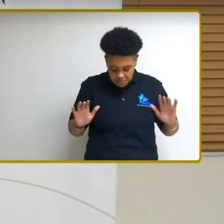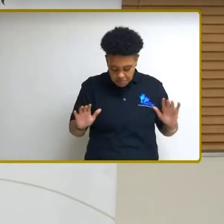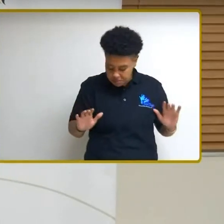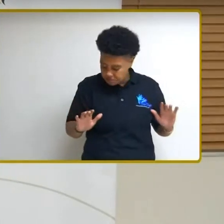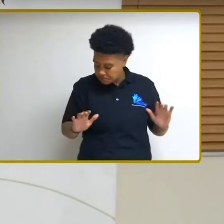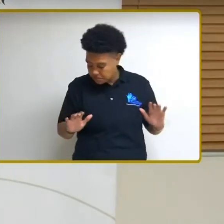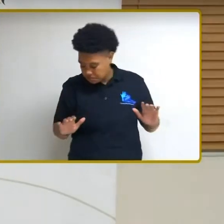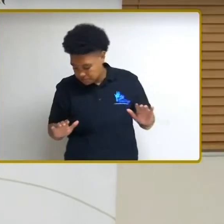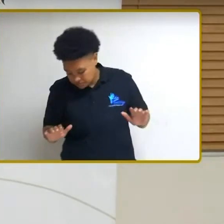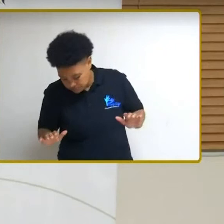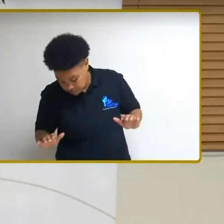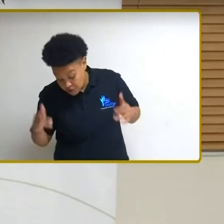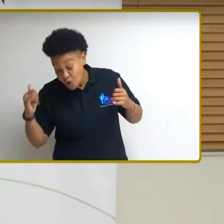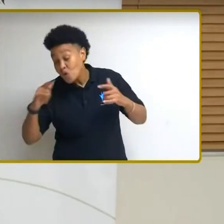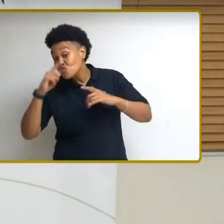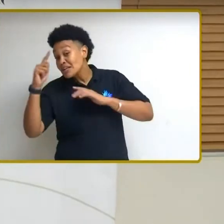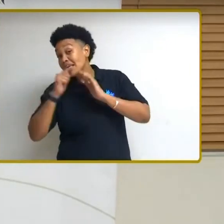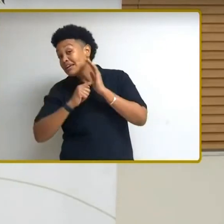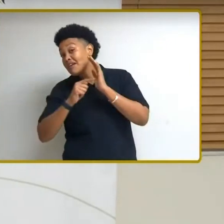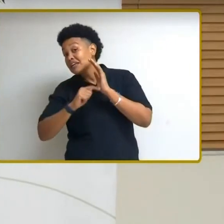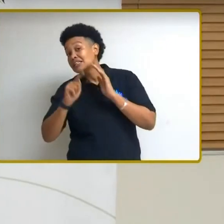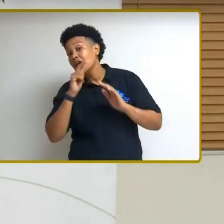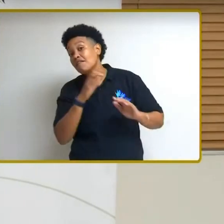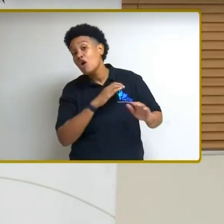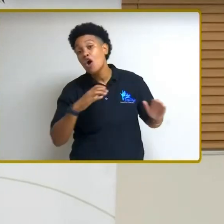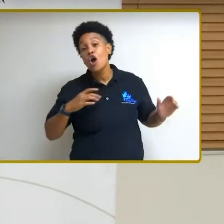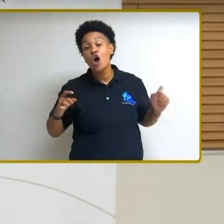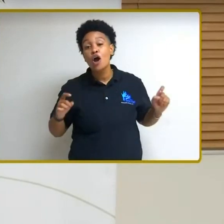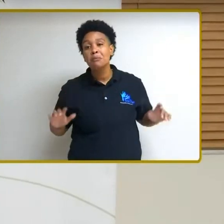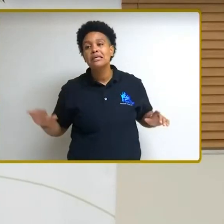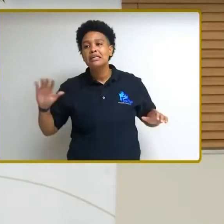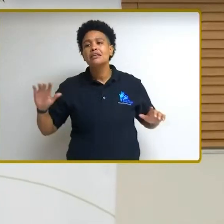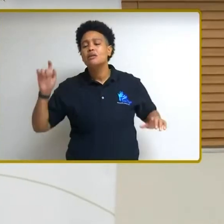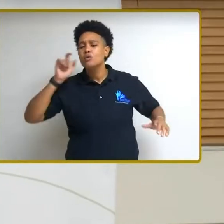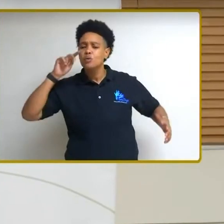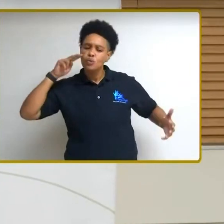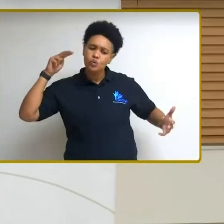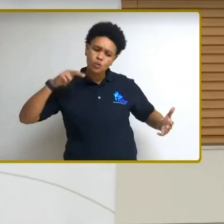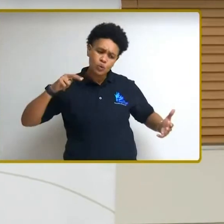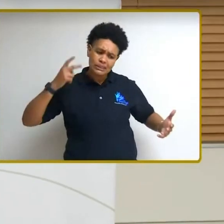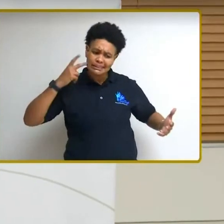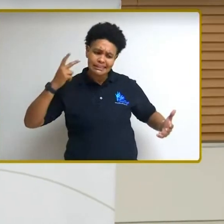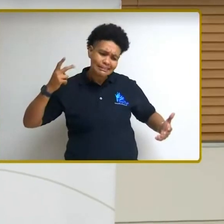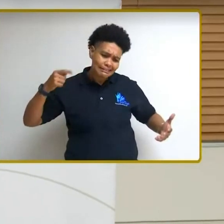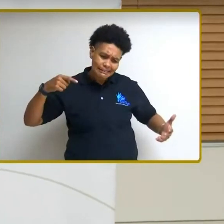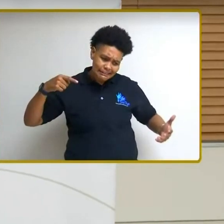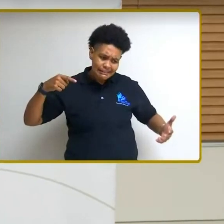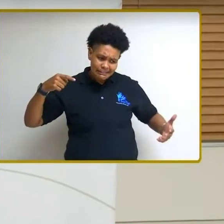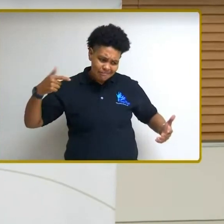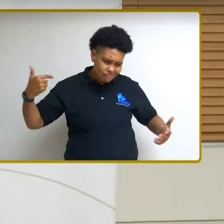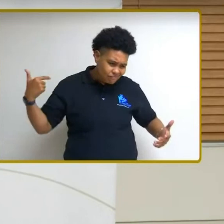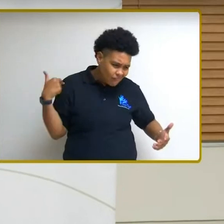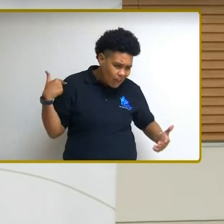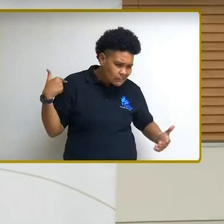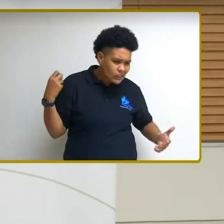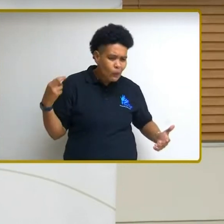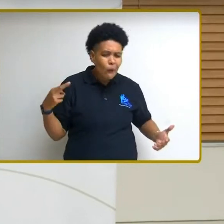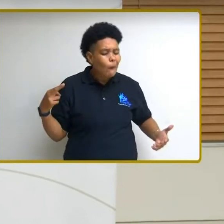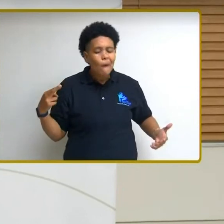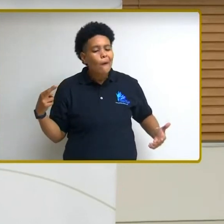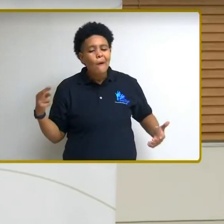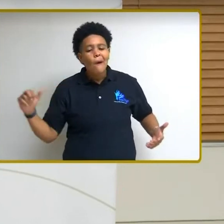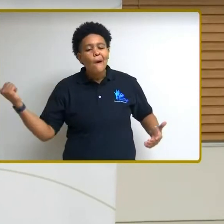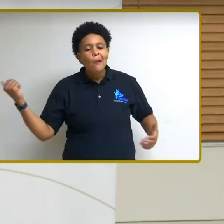it is the investigations of the committee that looks at it to see whether or not there is a